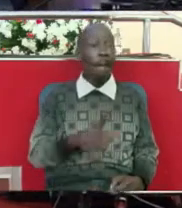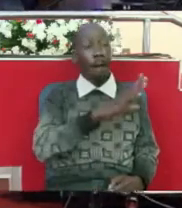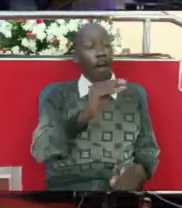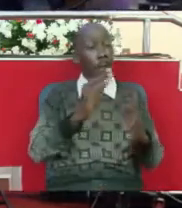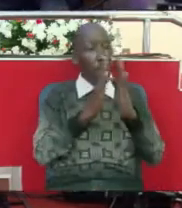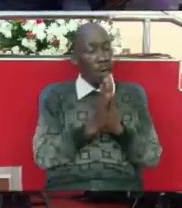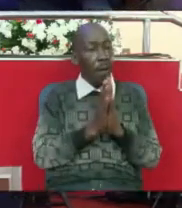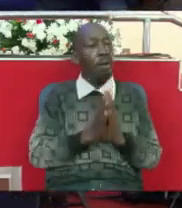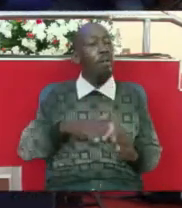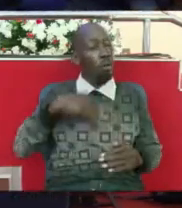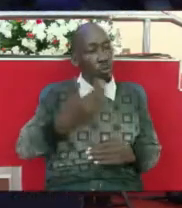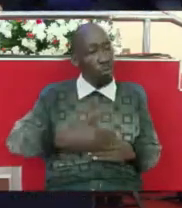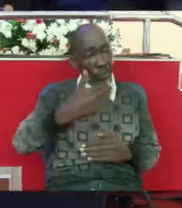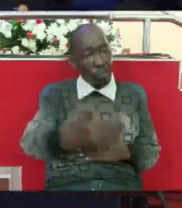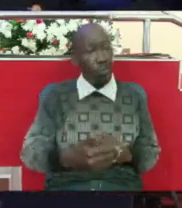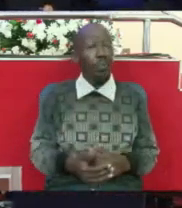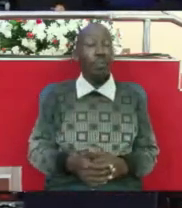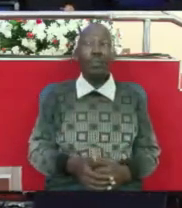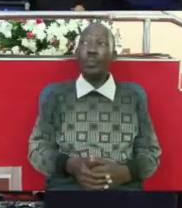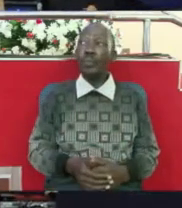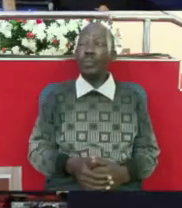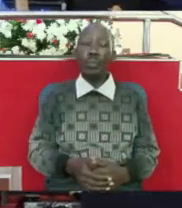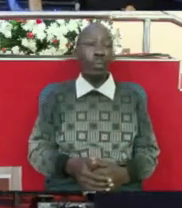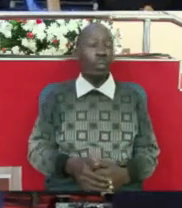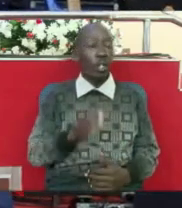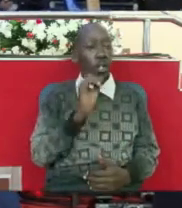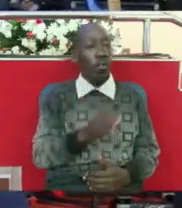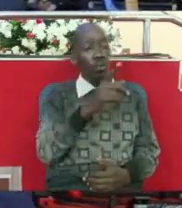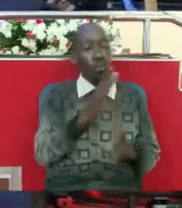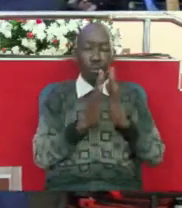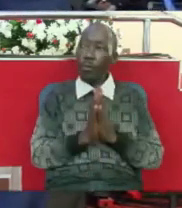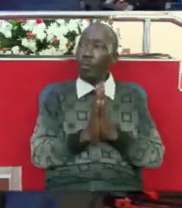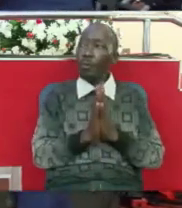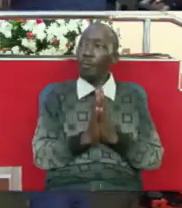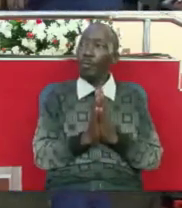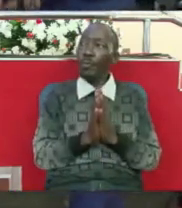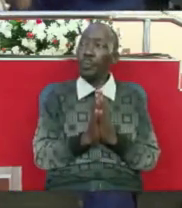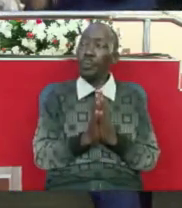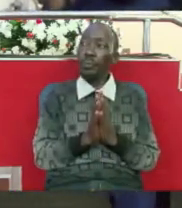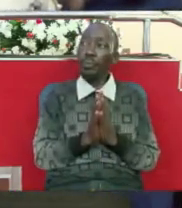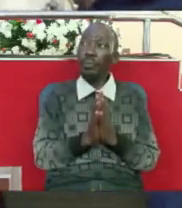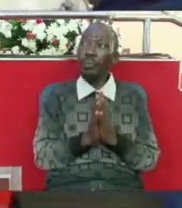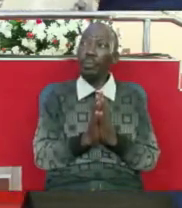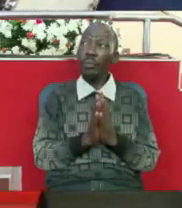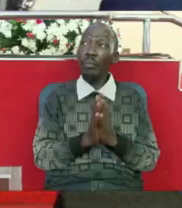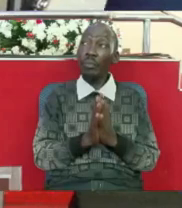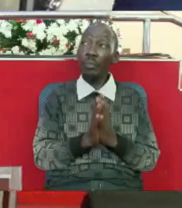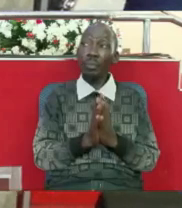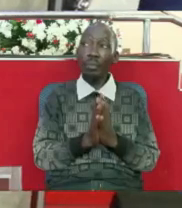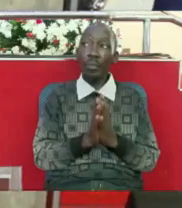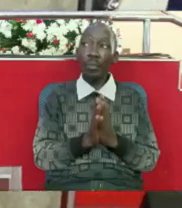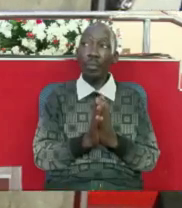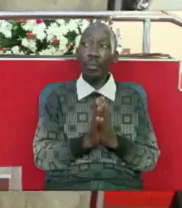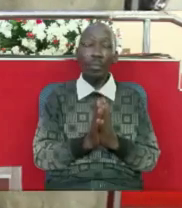those needs na ukiomba maombi, hitaji yale, as if you're praying na kama unaomba at